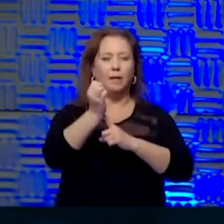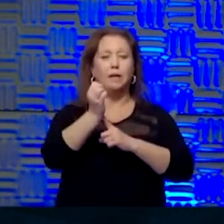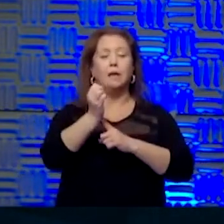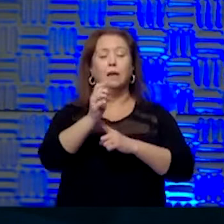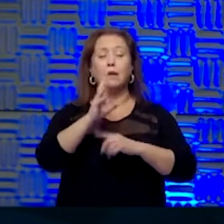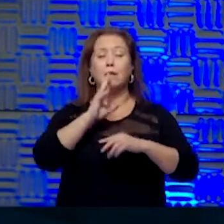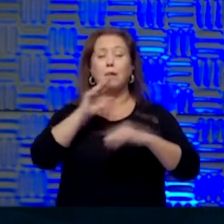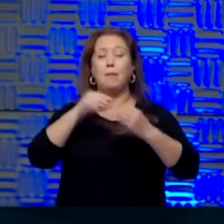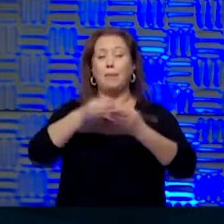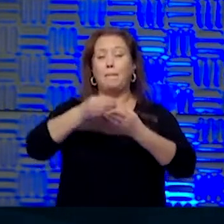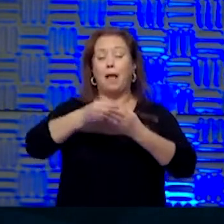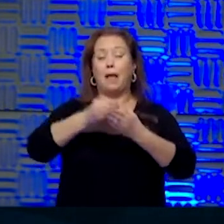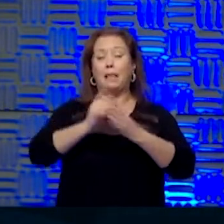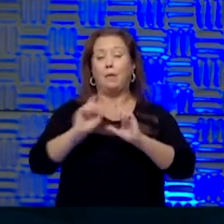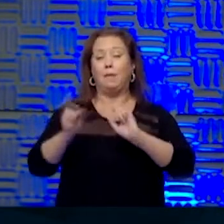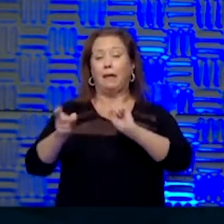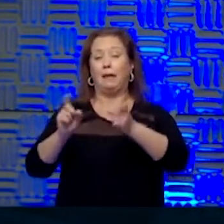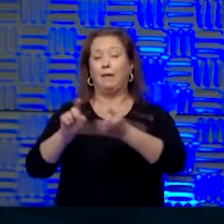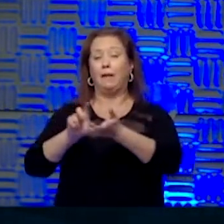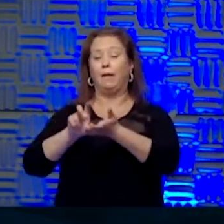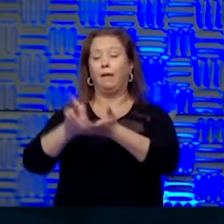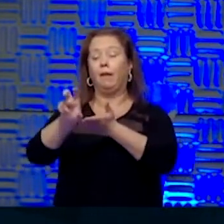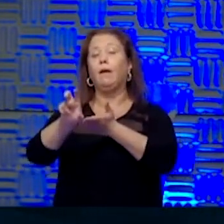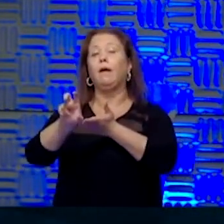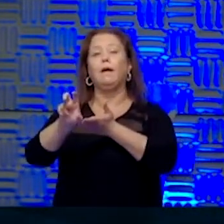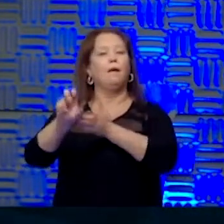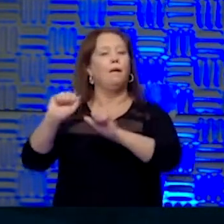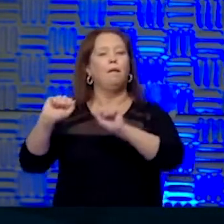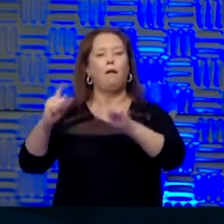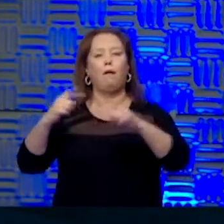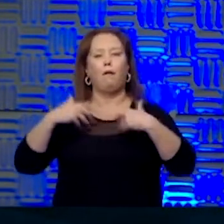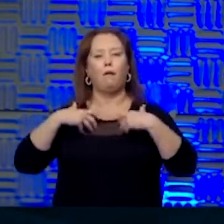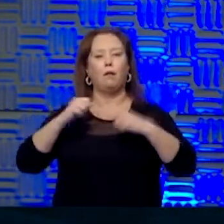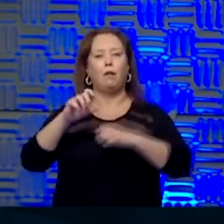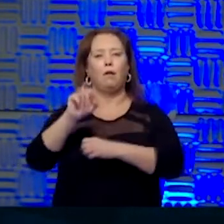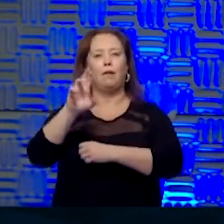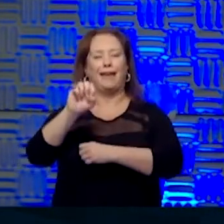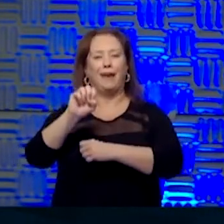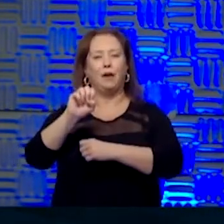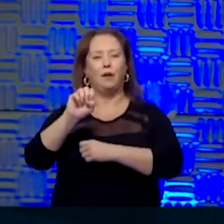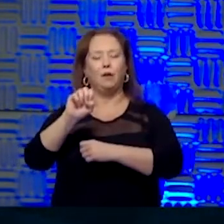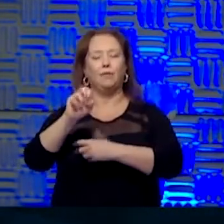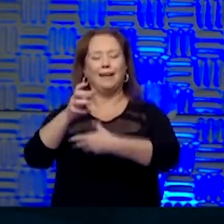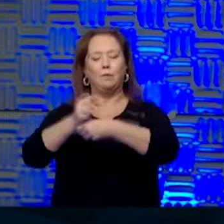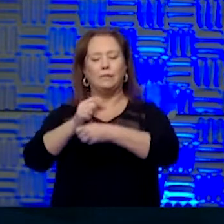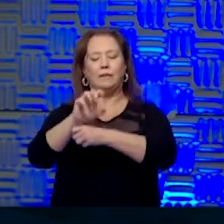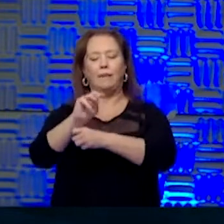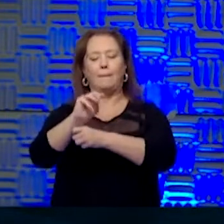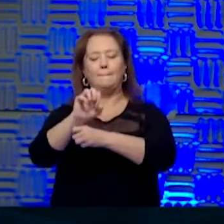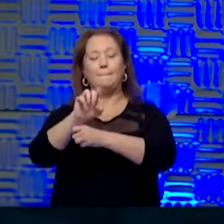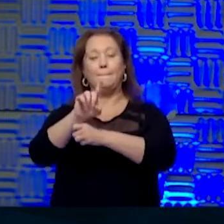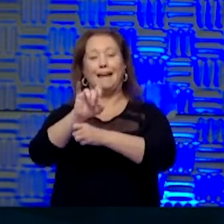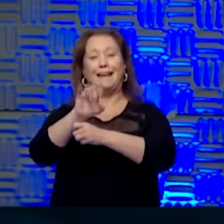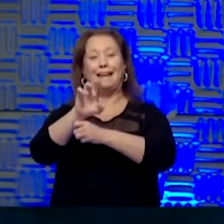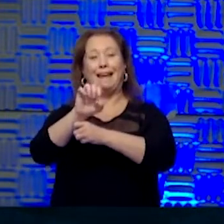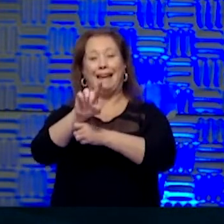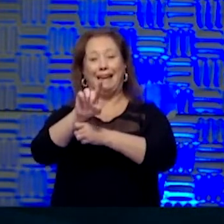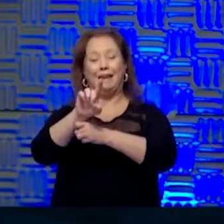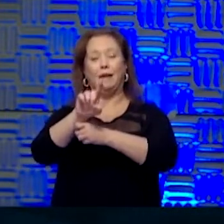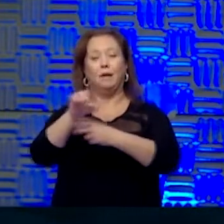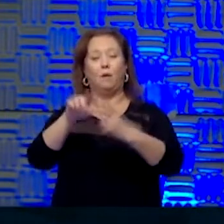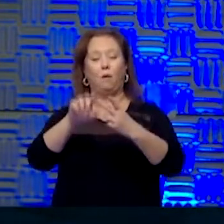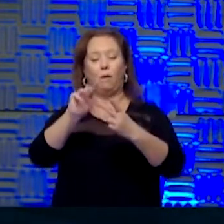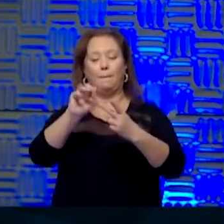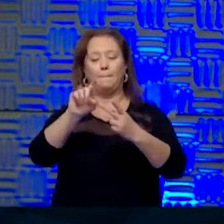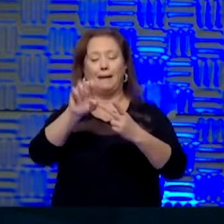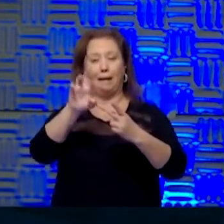we've appropriated, those dollars go to all healthcare providers that receive Medicare or Medicaid payments, and that then picks up our